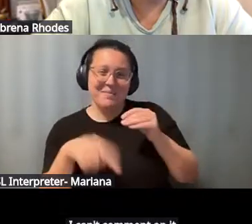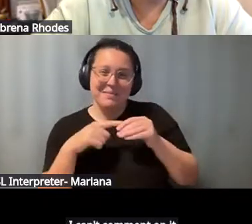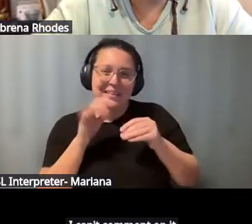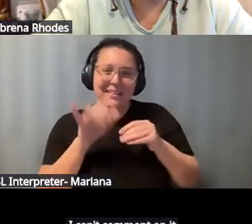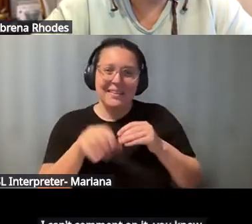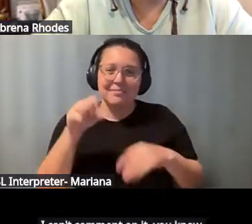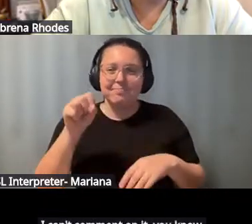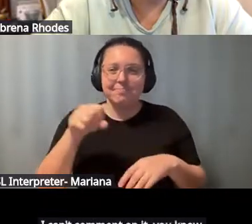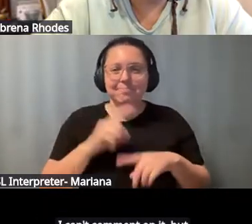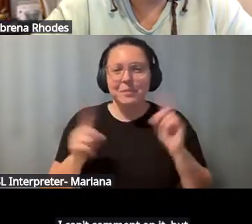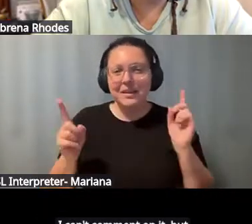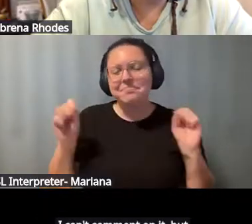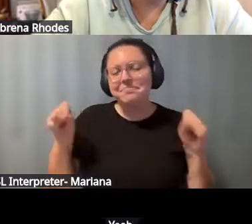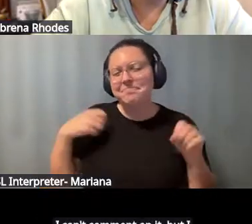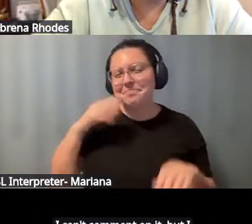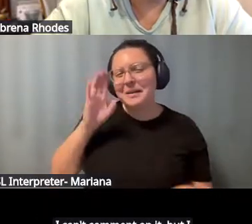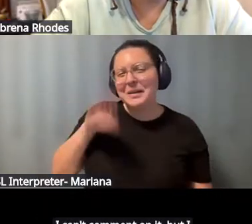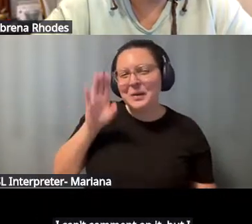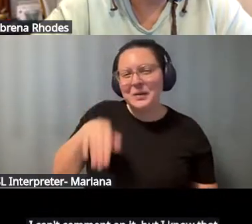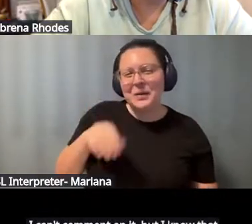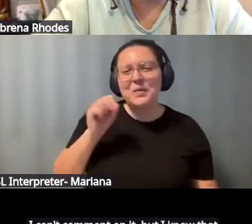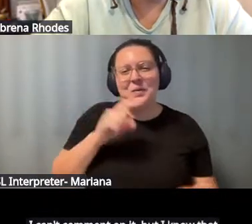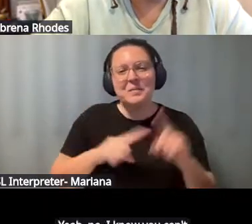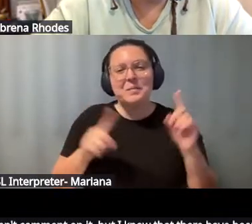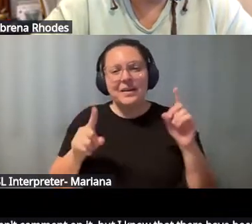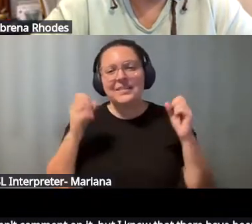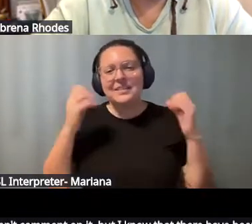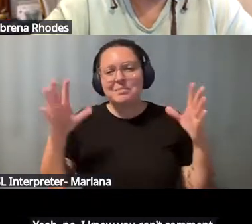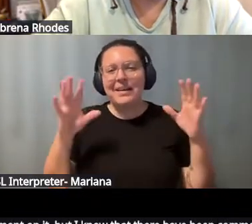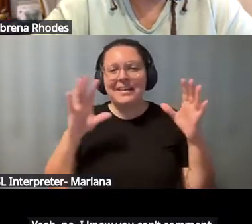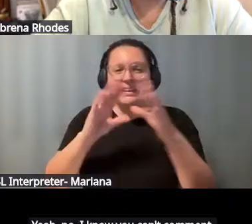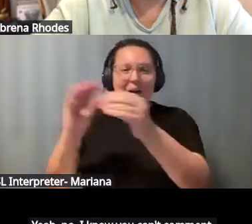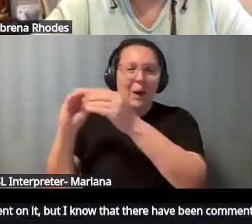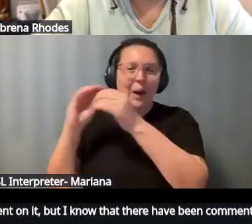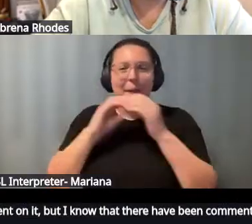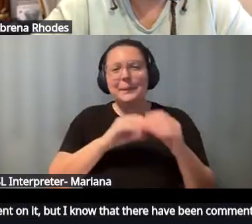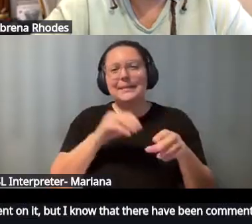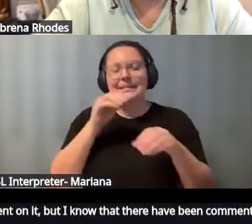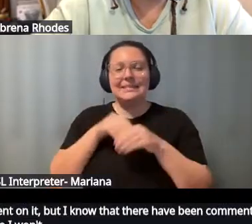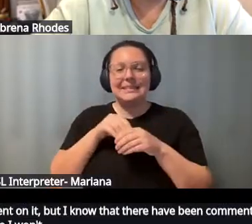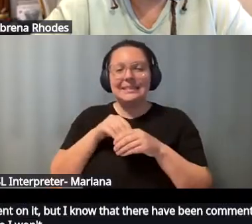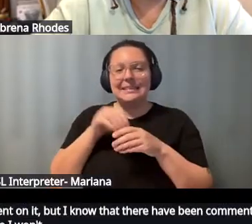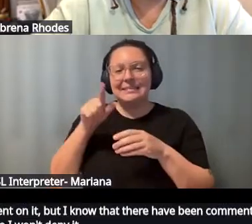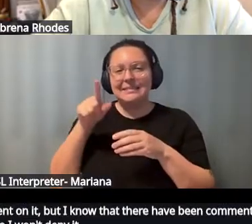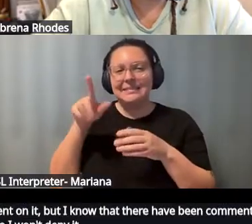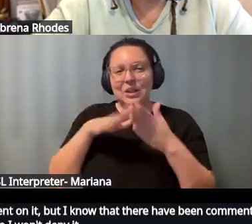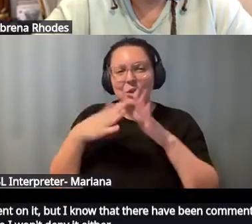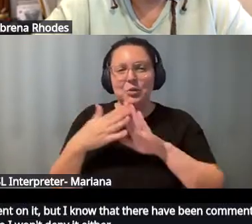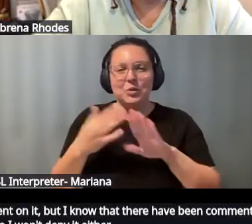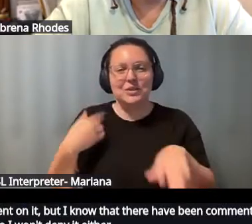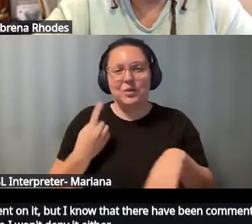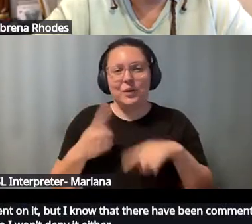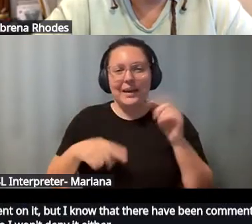but yeah, no, I know that you can't there have been comment. comments out in the community, so I won't deny it either.